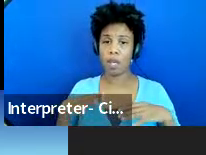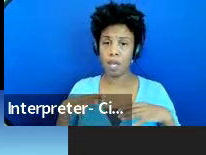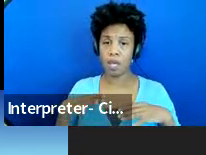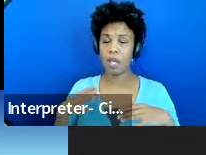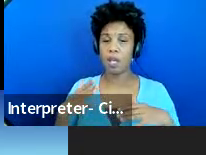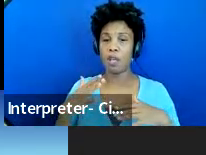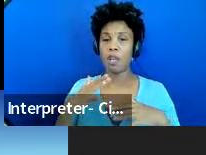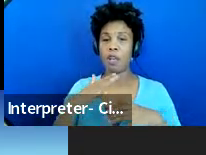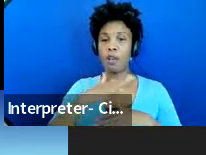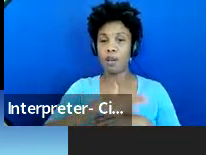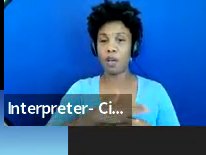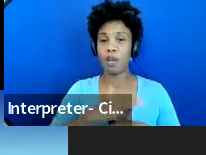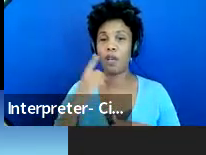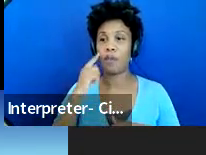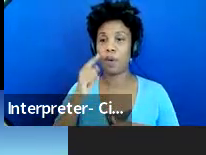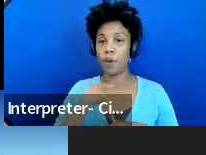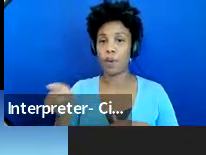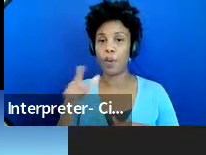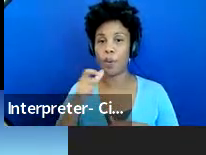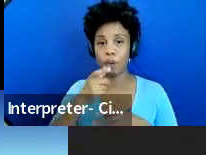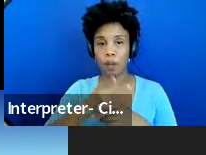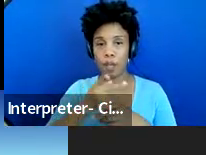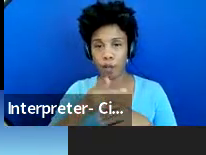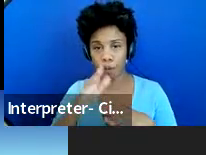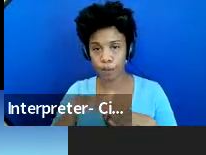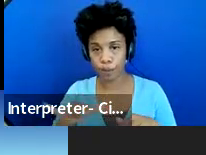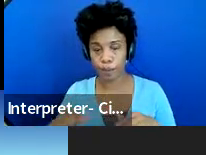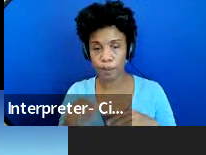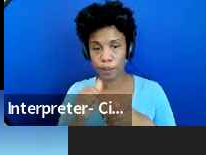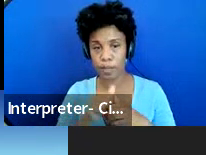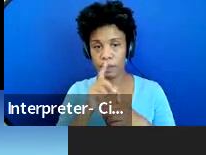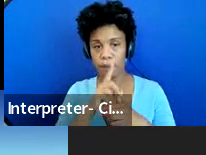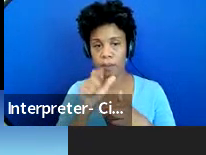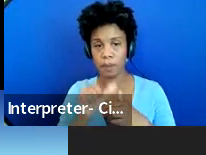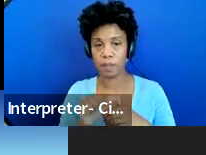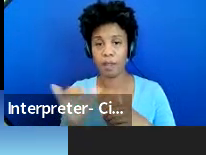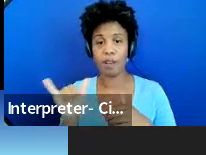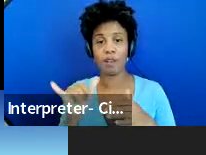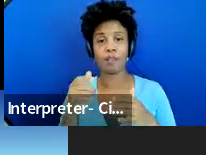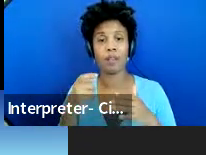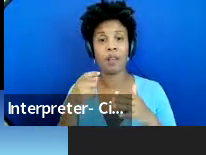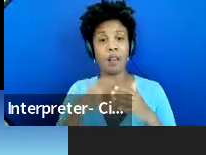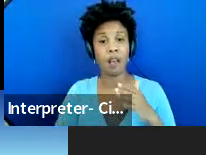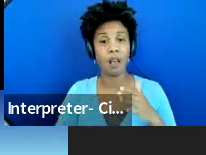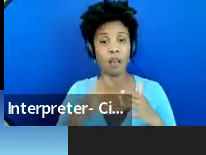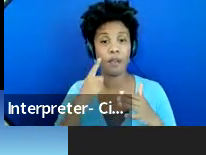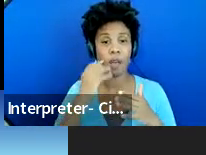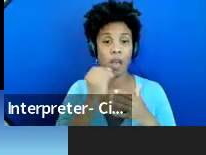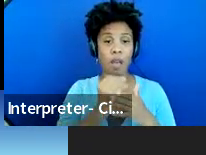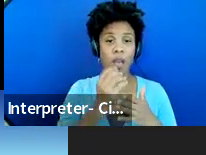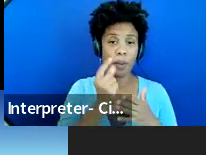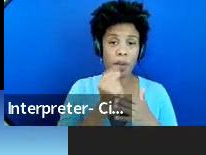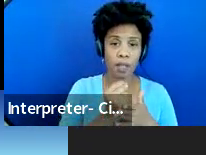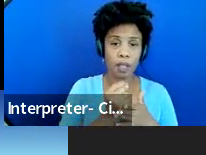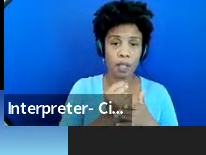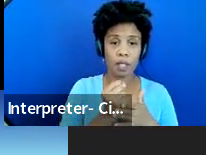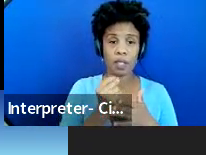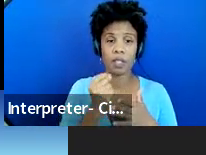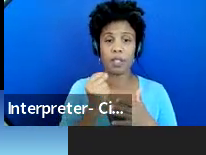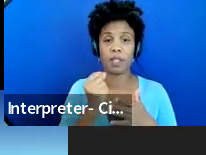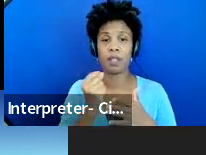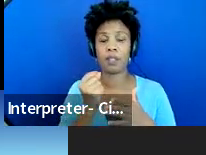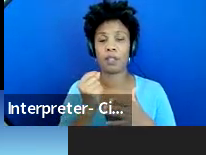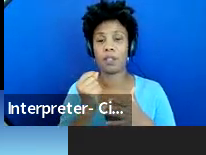about the challenge in terms of costs for physiotherapy and speech therapy that can be provided like